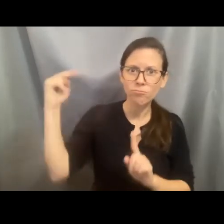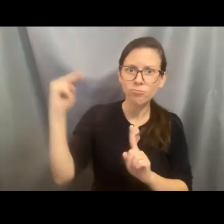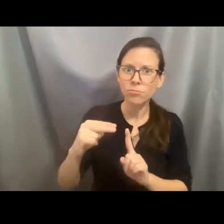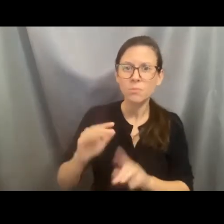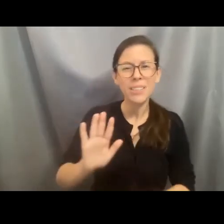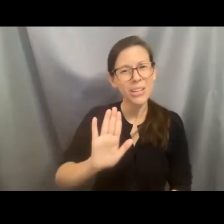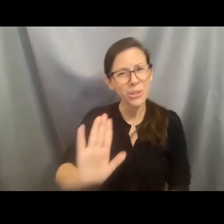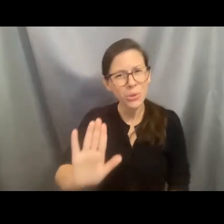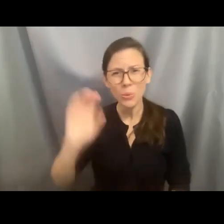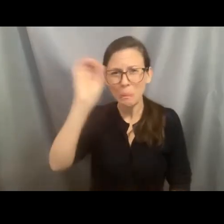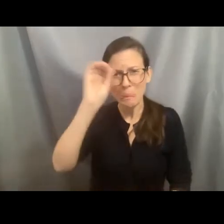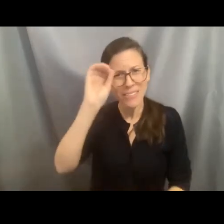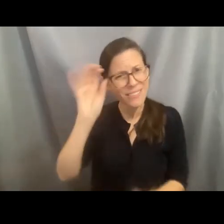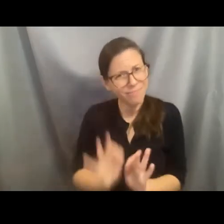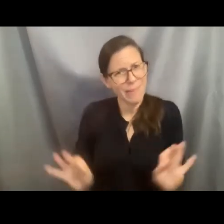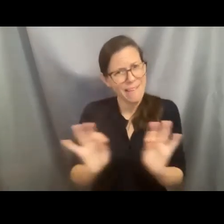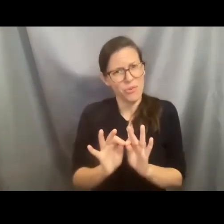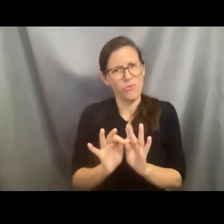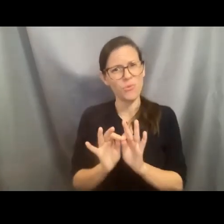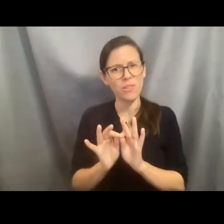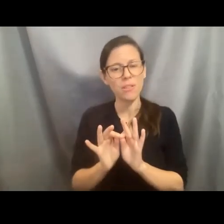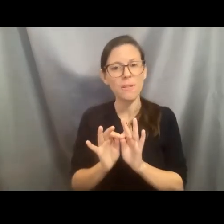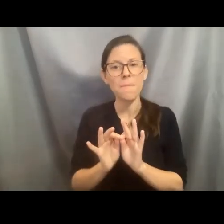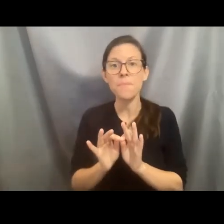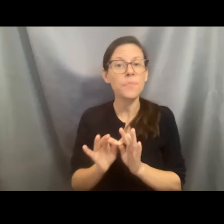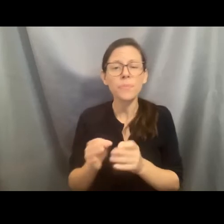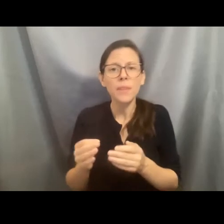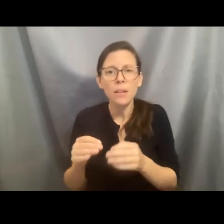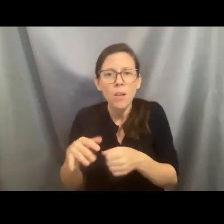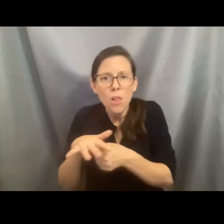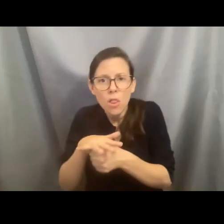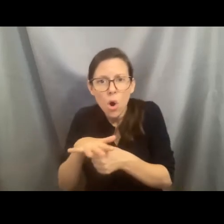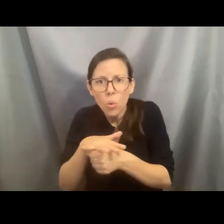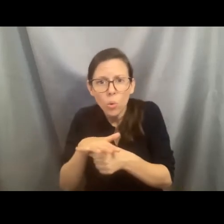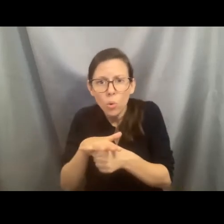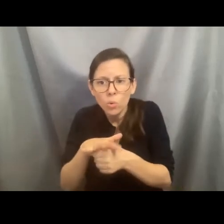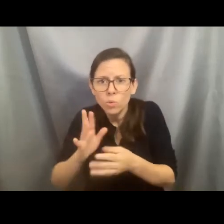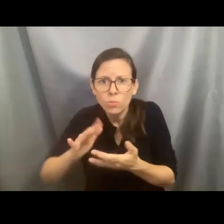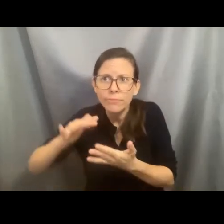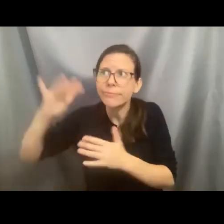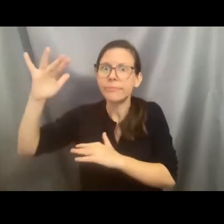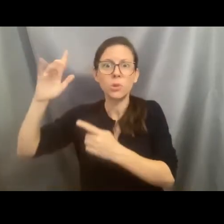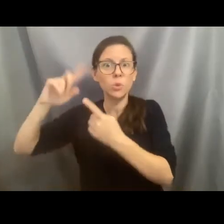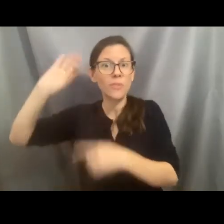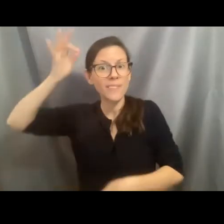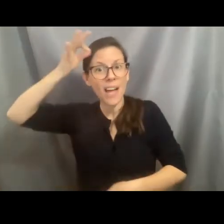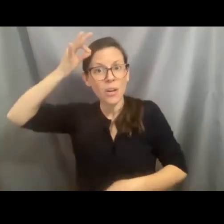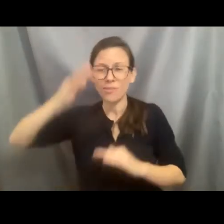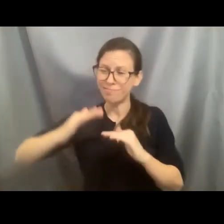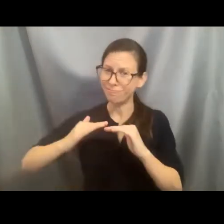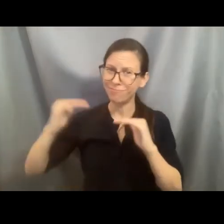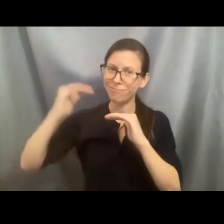And from that local level all the way up to the federal level, and that they make